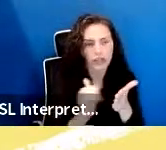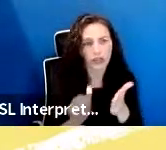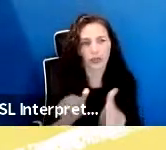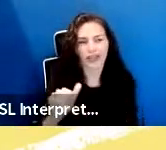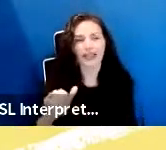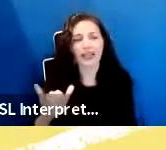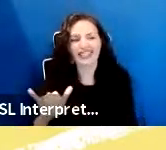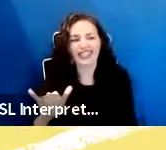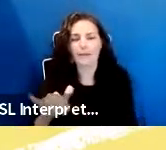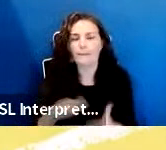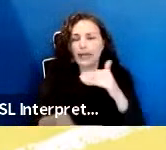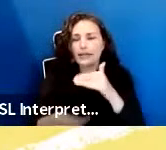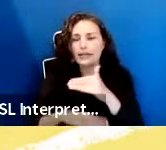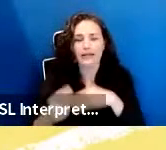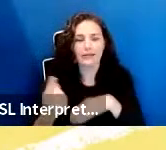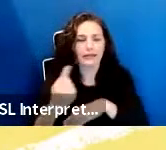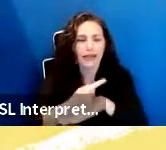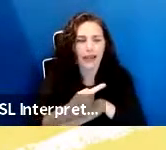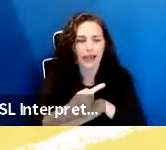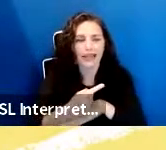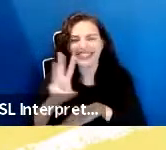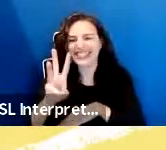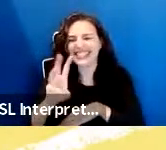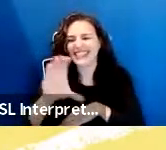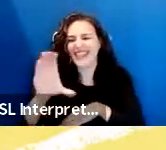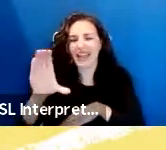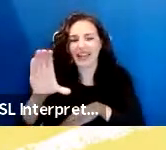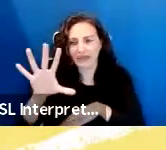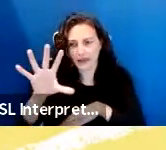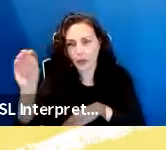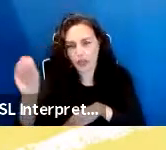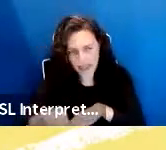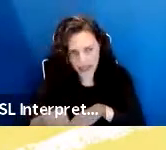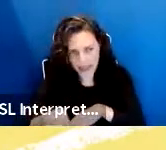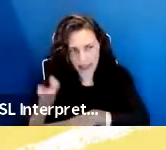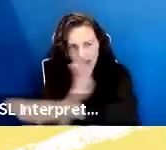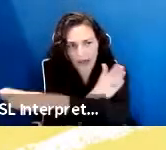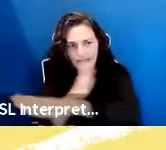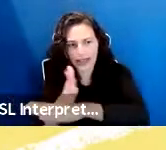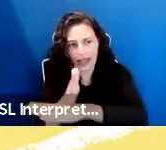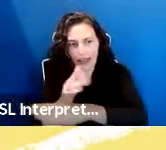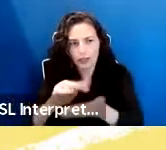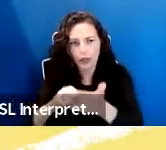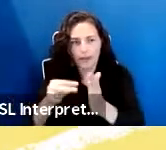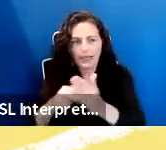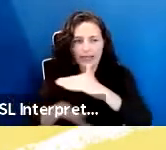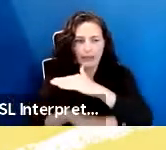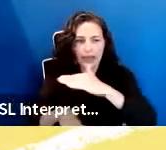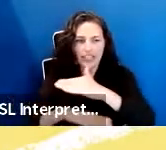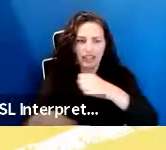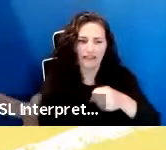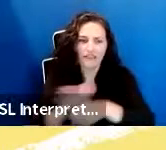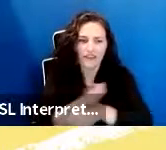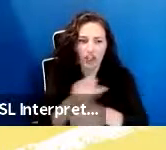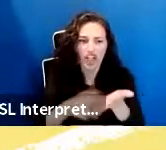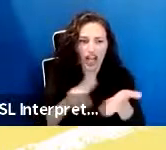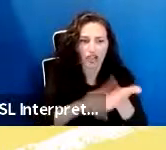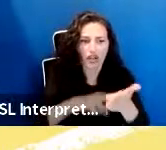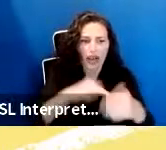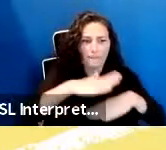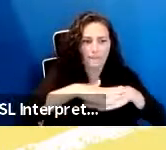is 65% of scale. That scale being based on our full contract minimums, which is currently